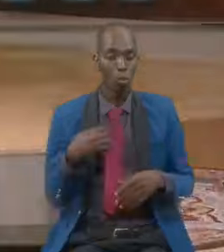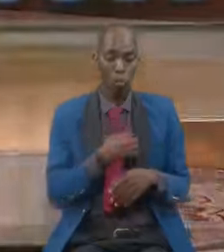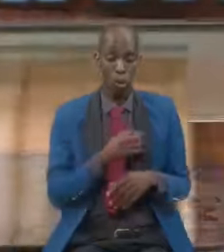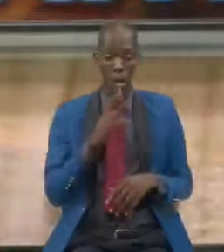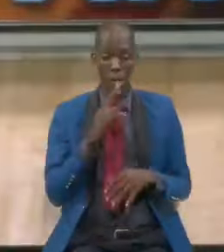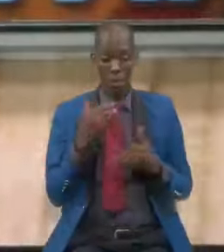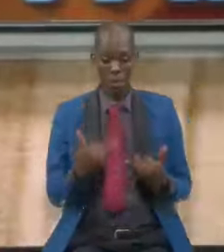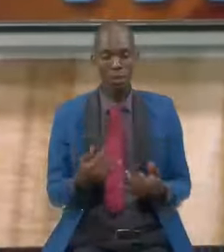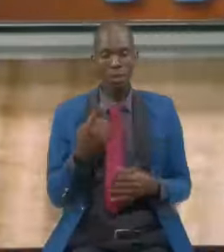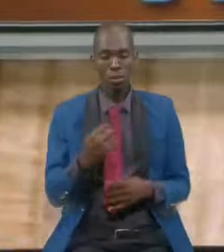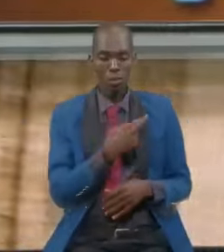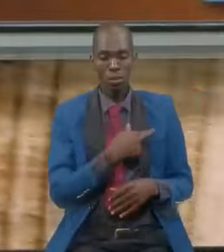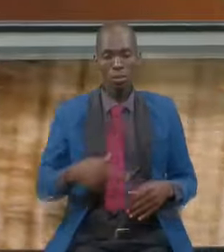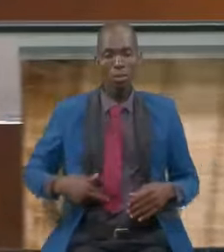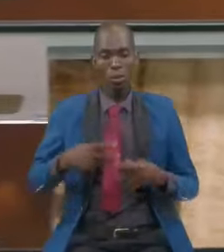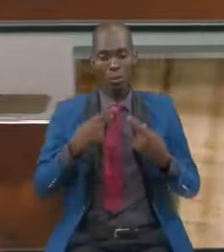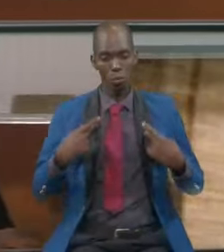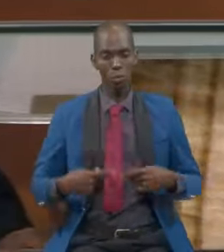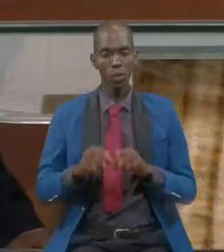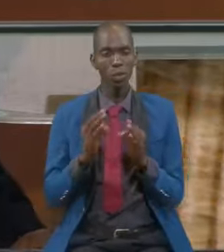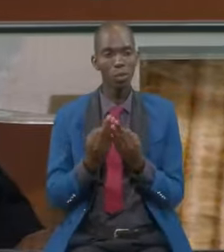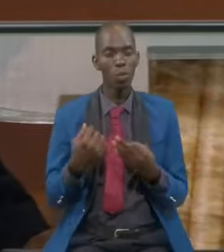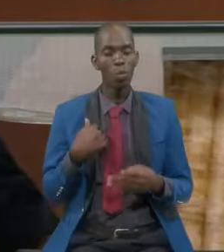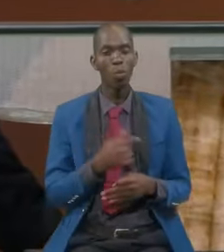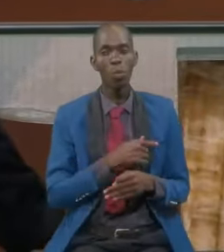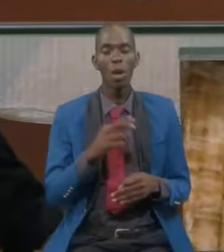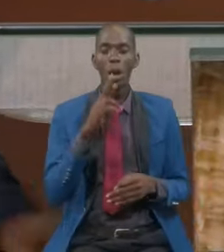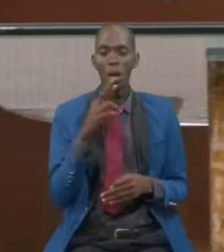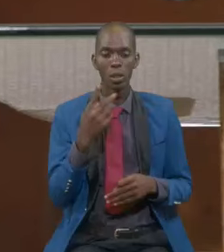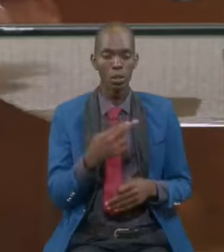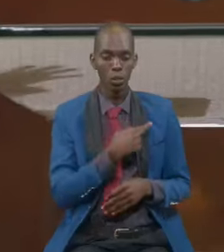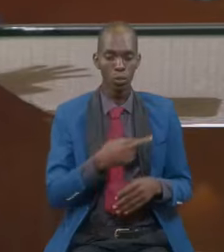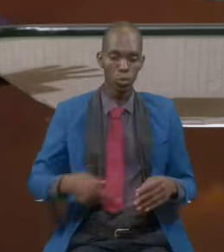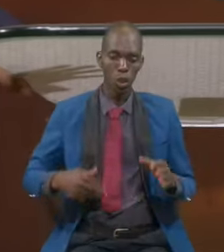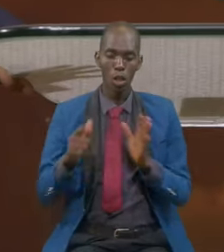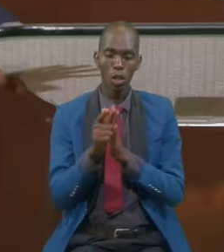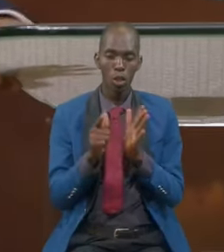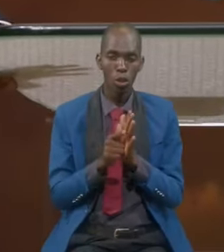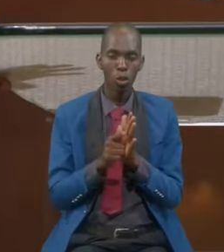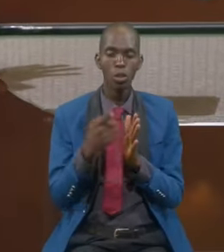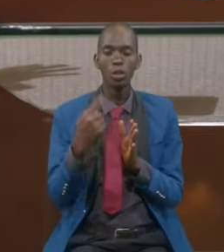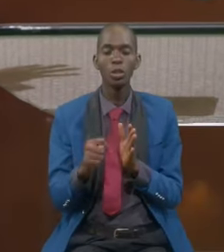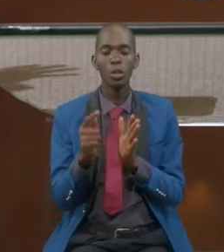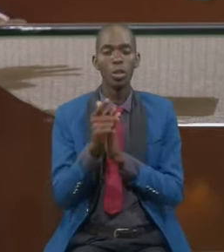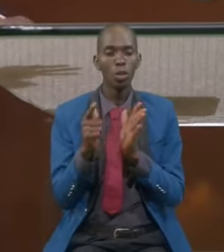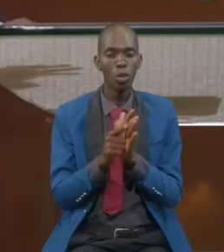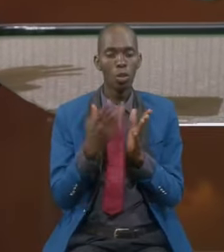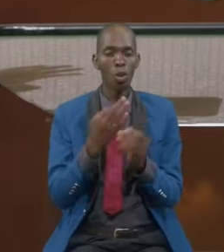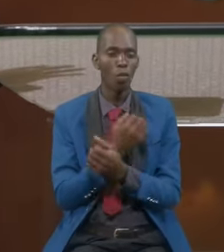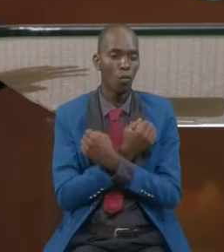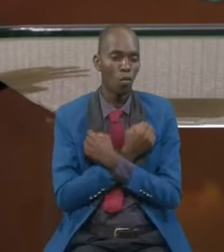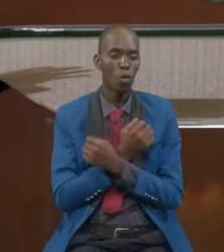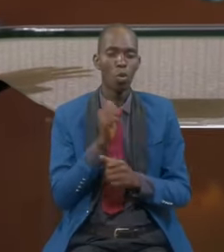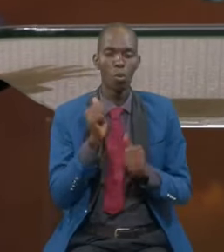royal priesthood, and we have the royal law, the law of love, by which we